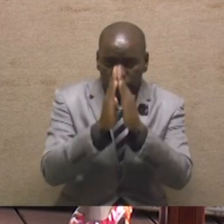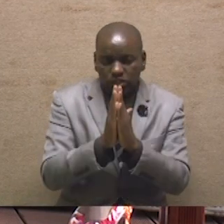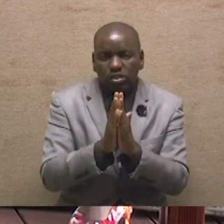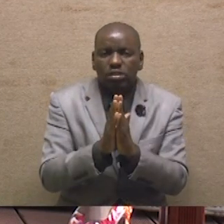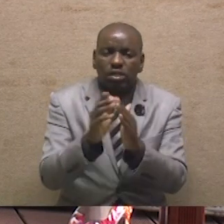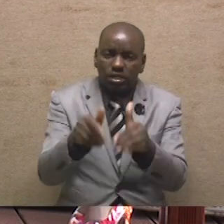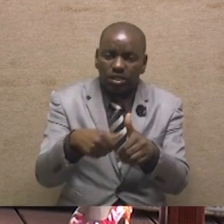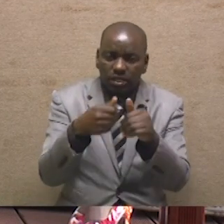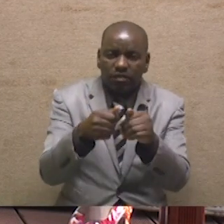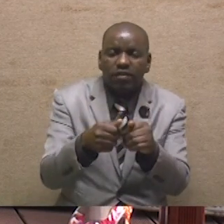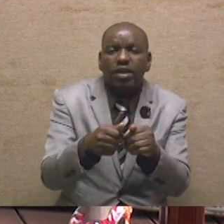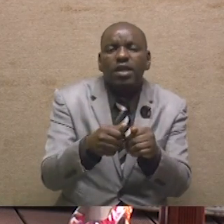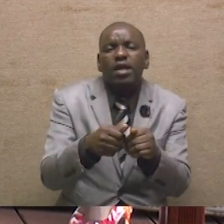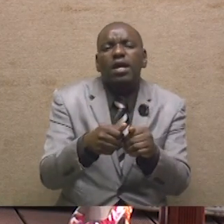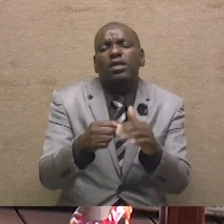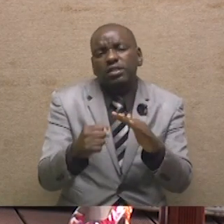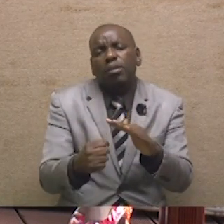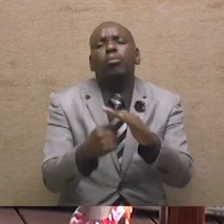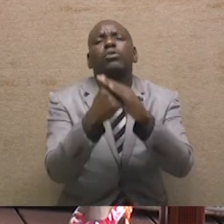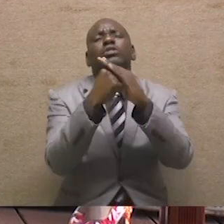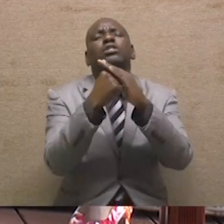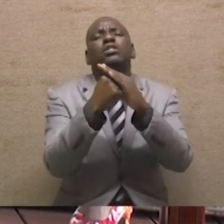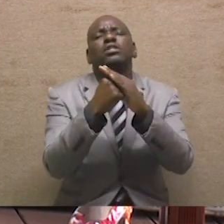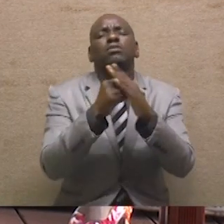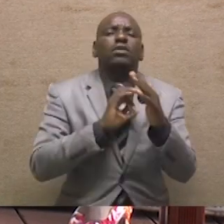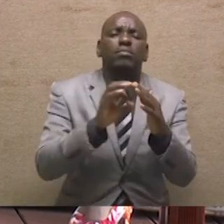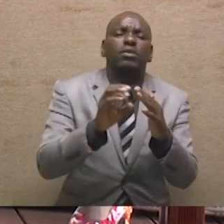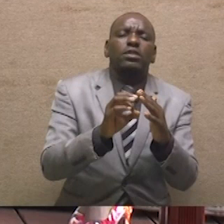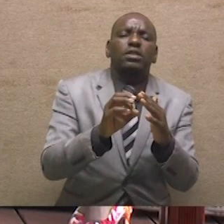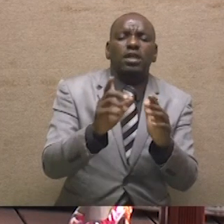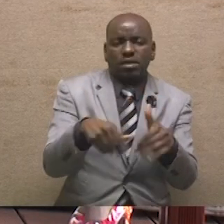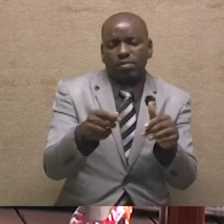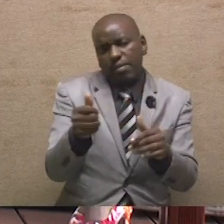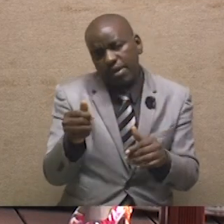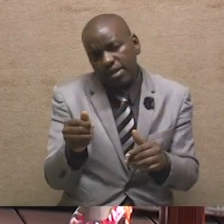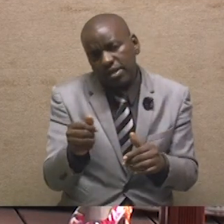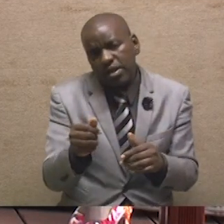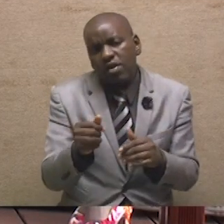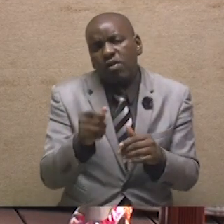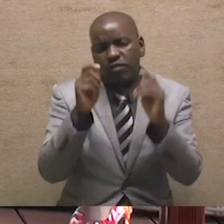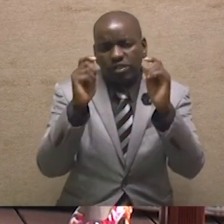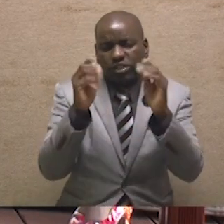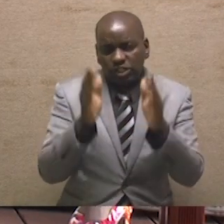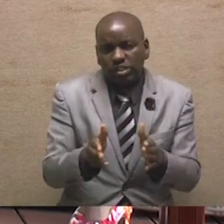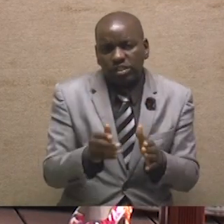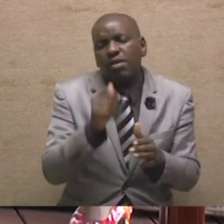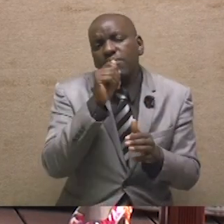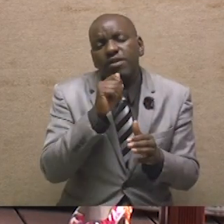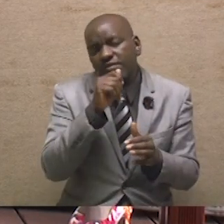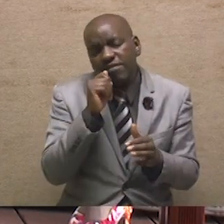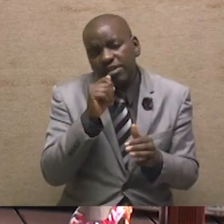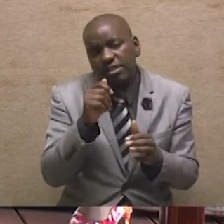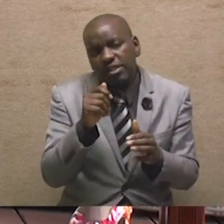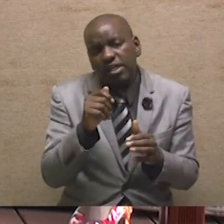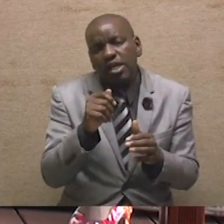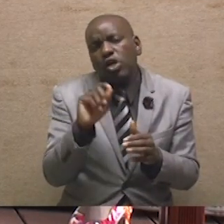schools receiving grants in terms of support to the salaries of teachers, which